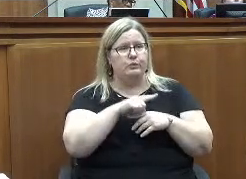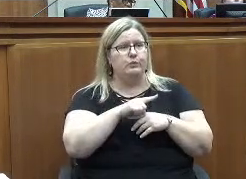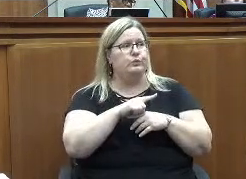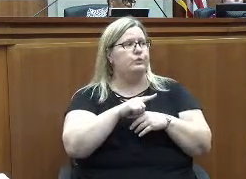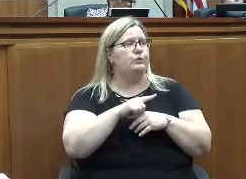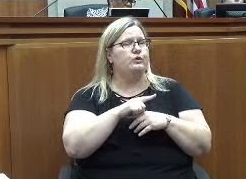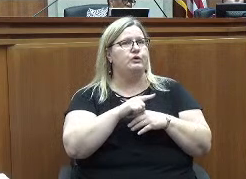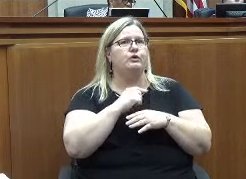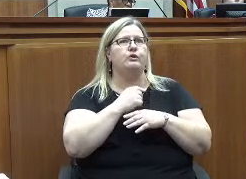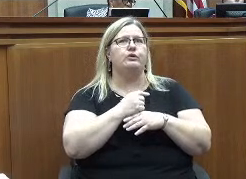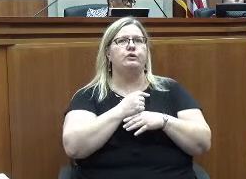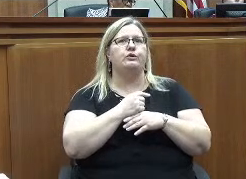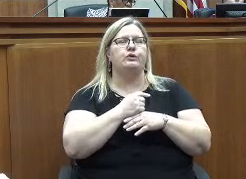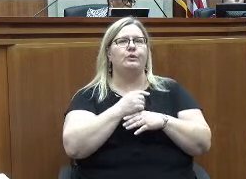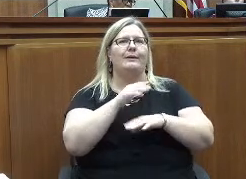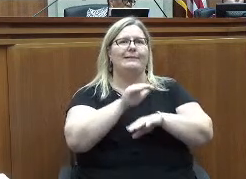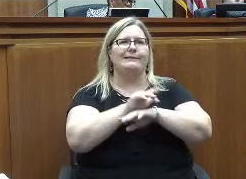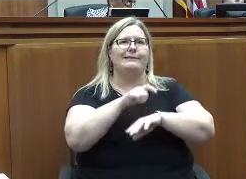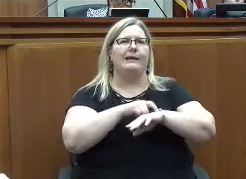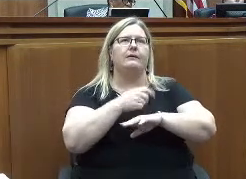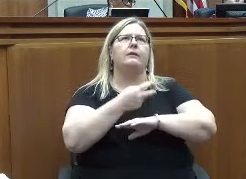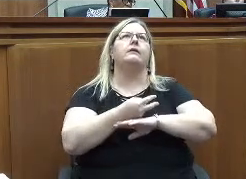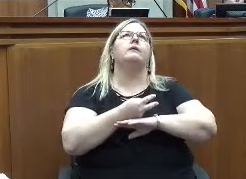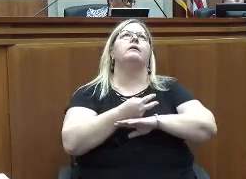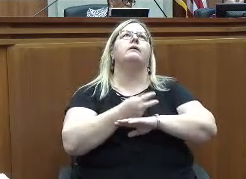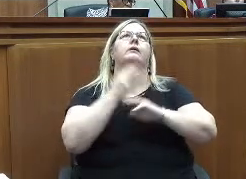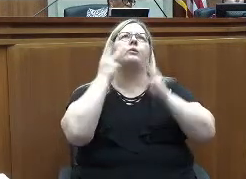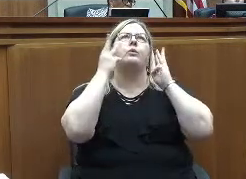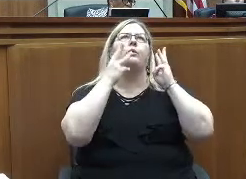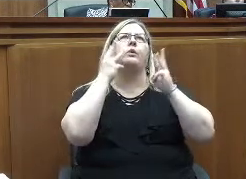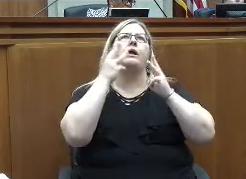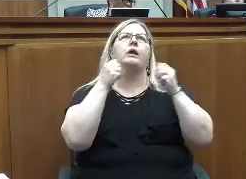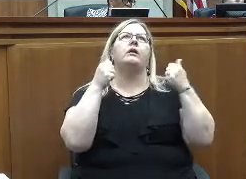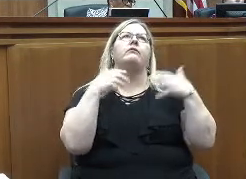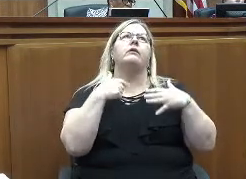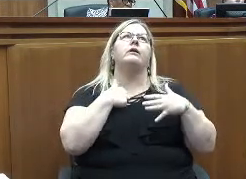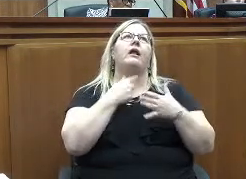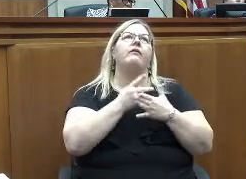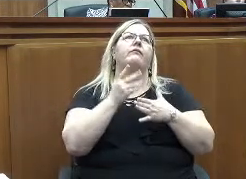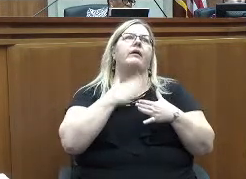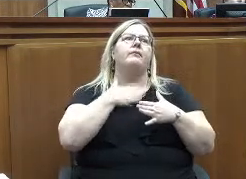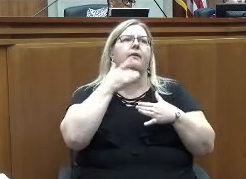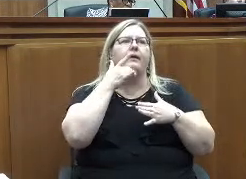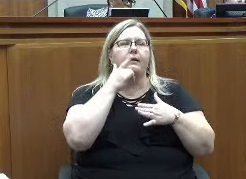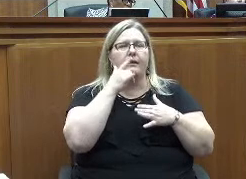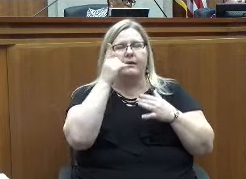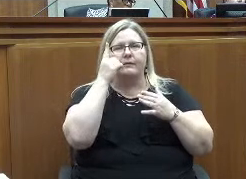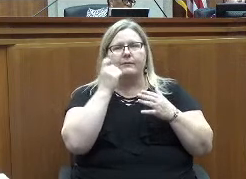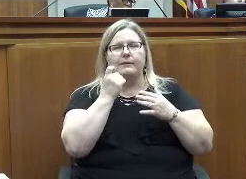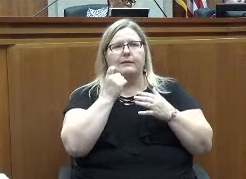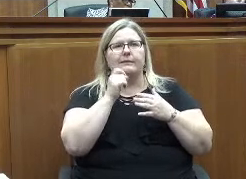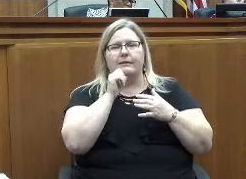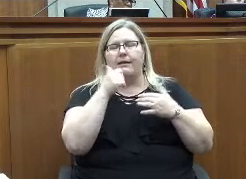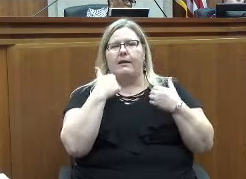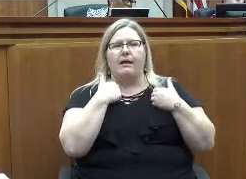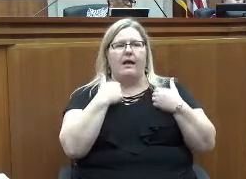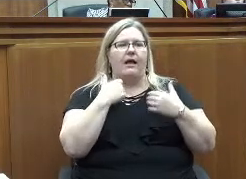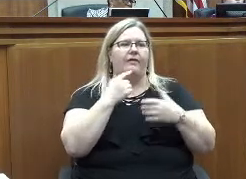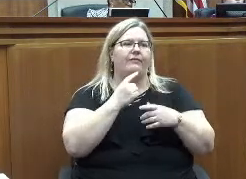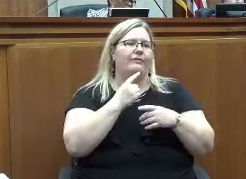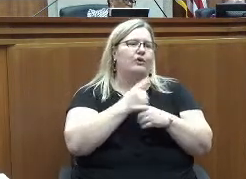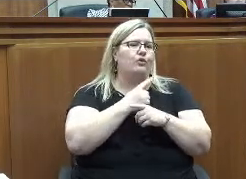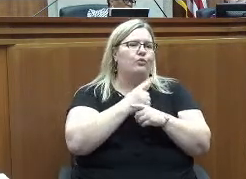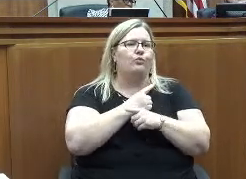lay up at night and worry and fear that you have failed your child because they will not have the correct or